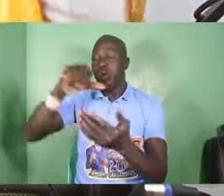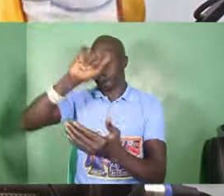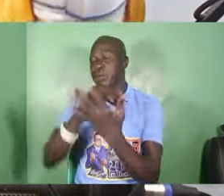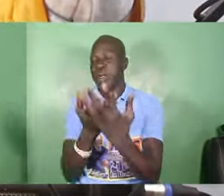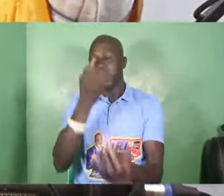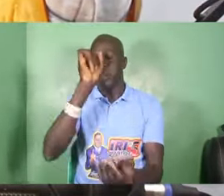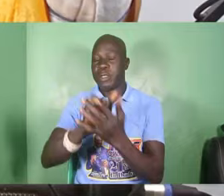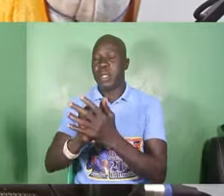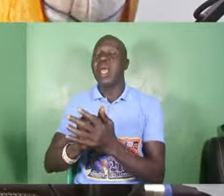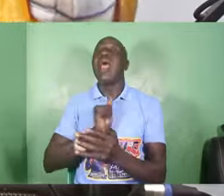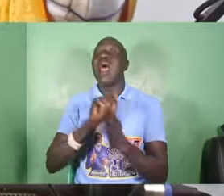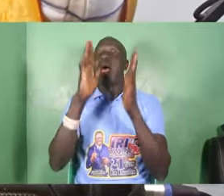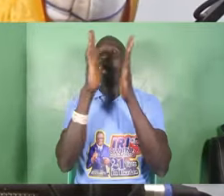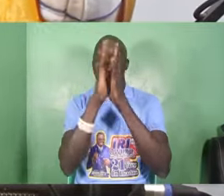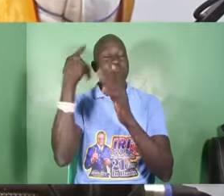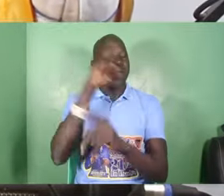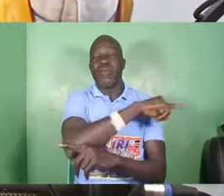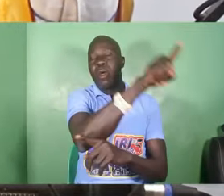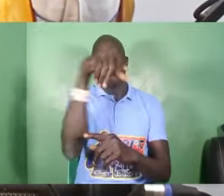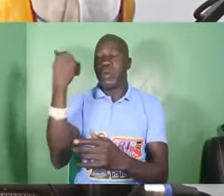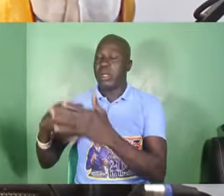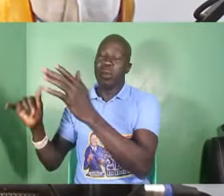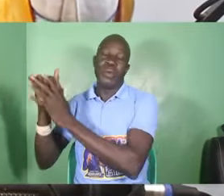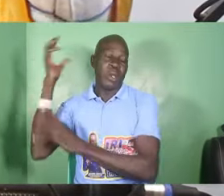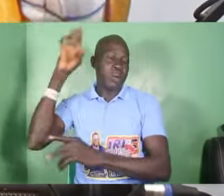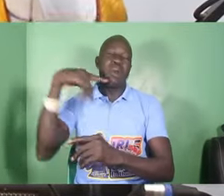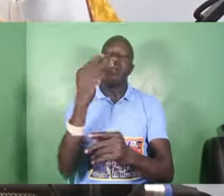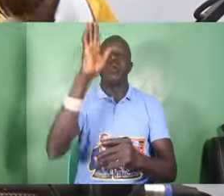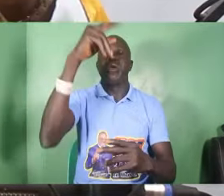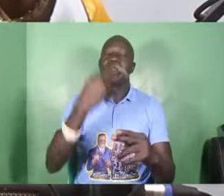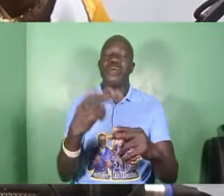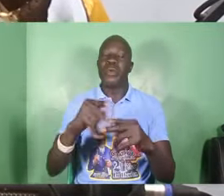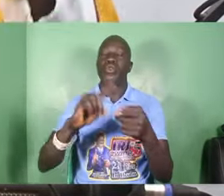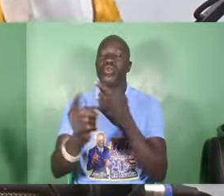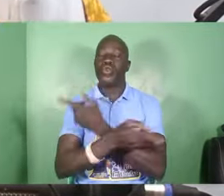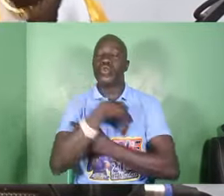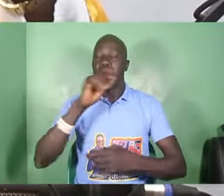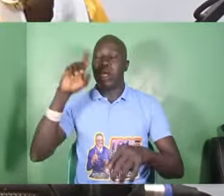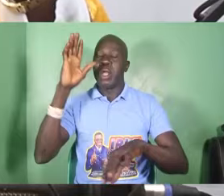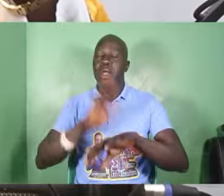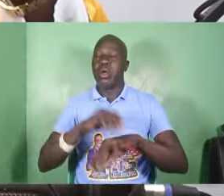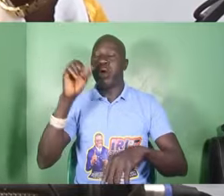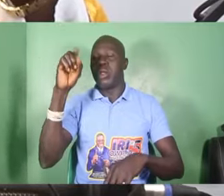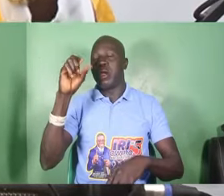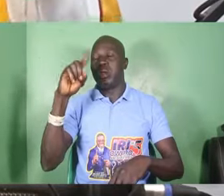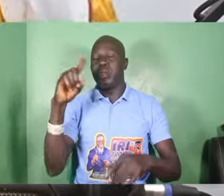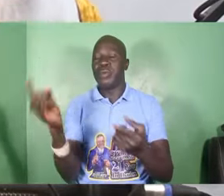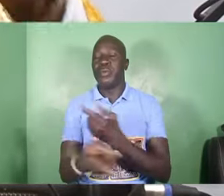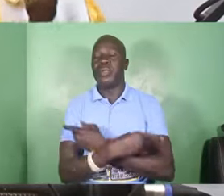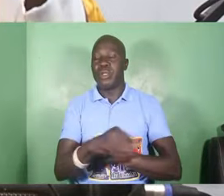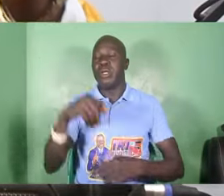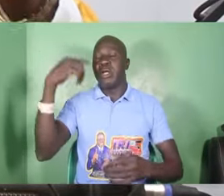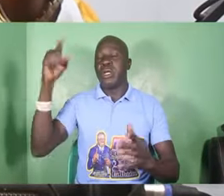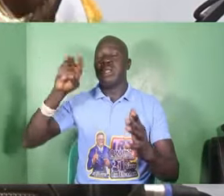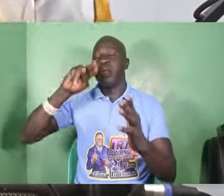Mo gbàdúrà fún gbogbo ẹ̀tọ́ gbọ́ mi ní orúkọ rẹ̀. I pray for all that is hearing me in your name. Lónìí ọjọ́ kọkànlá. Today the 11th day.